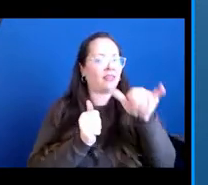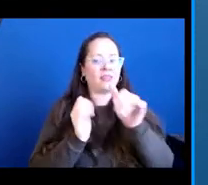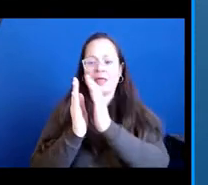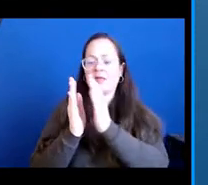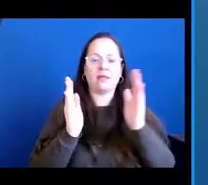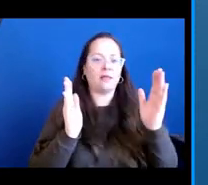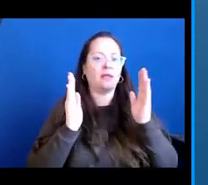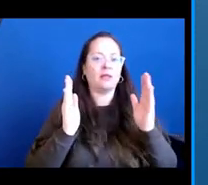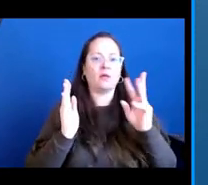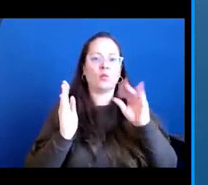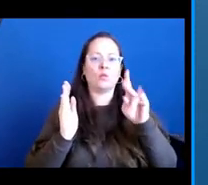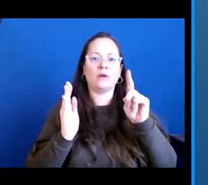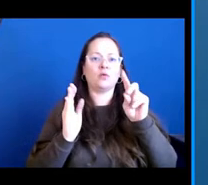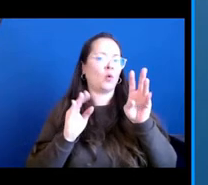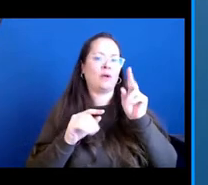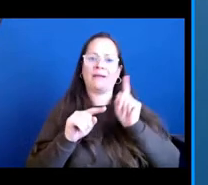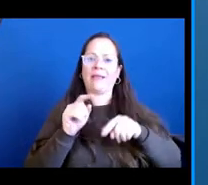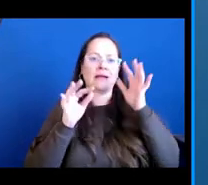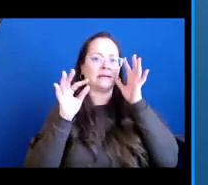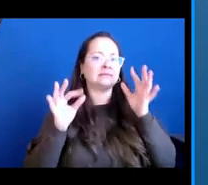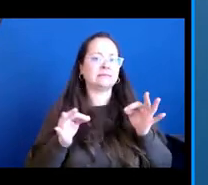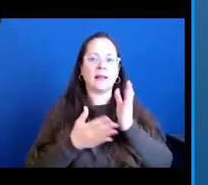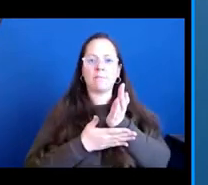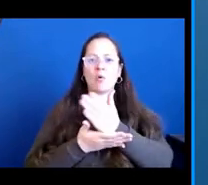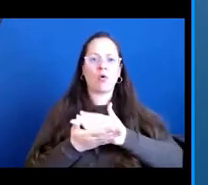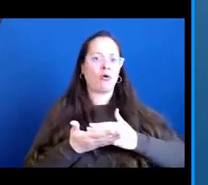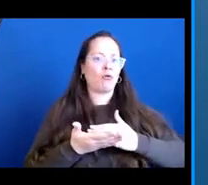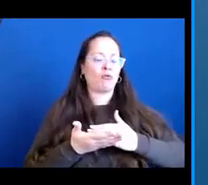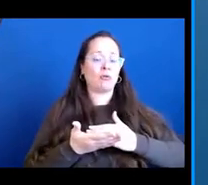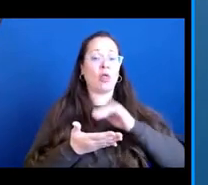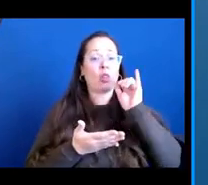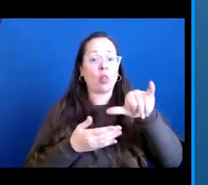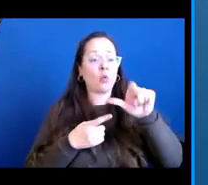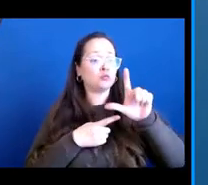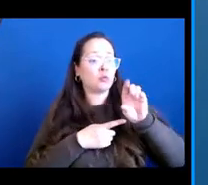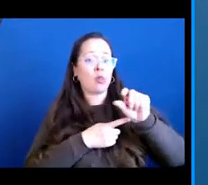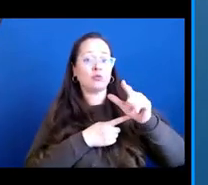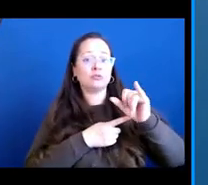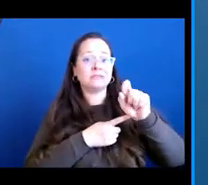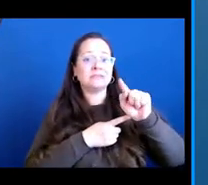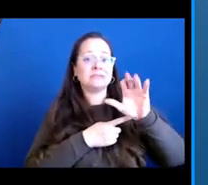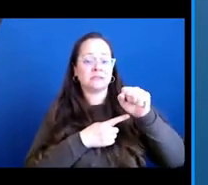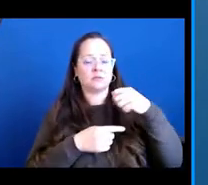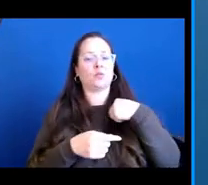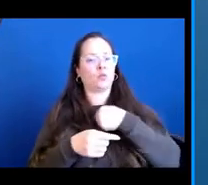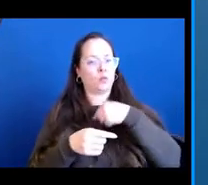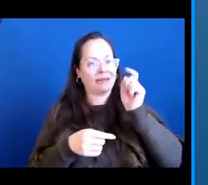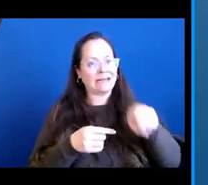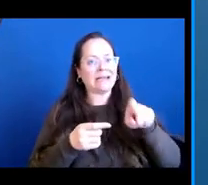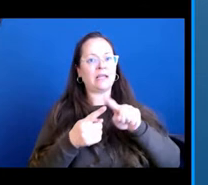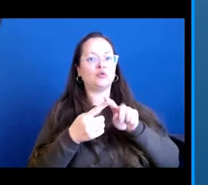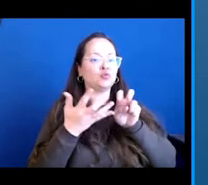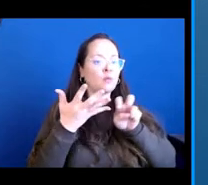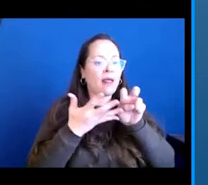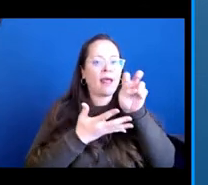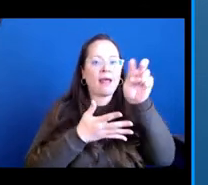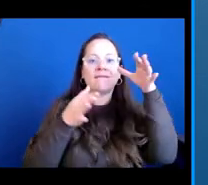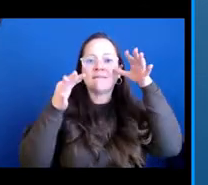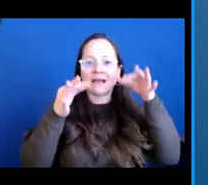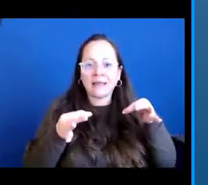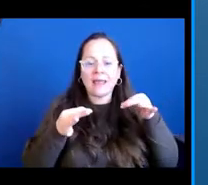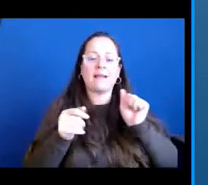the logistics of this window will be something we need to navigate as a committee but I agree with the president